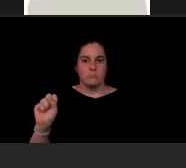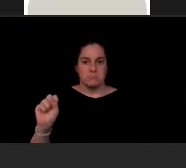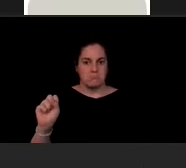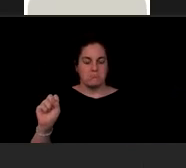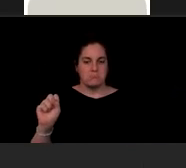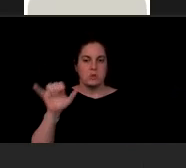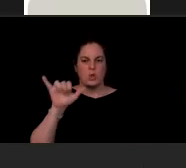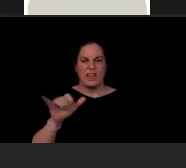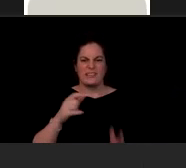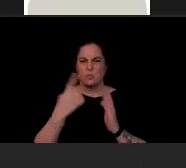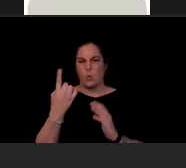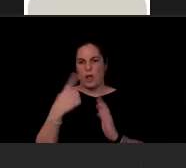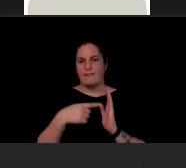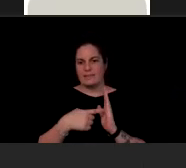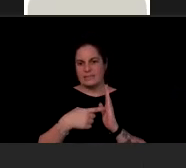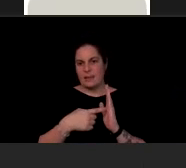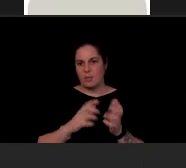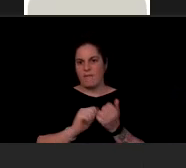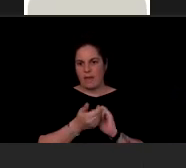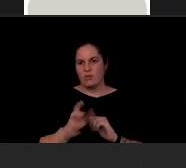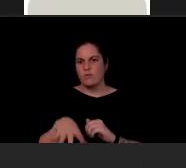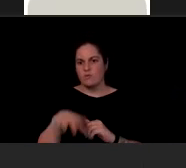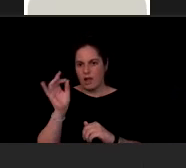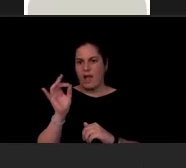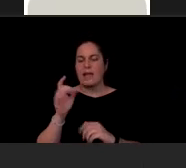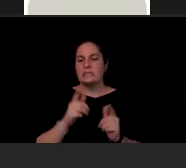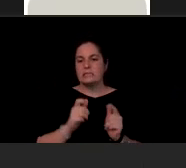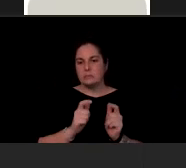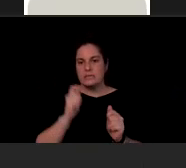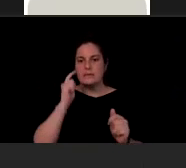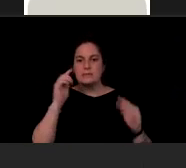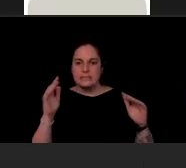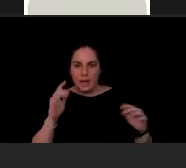speed of sound due to its dependence on temperature.